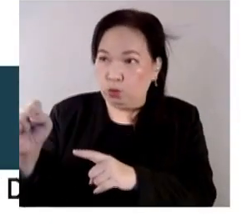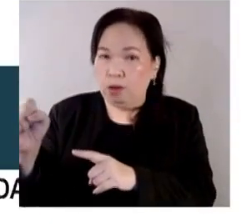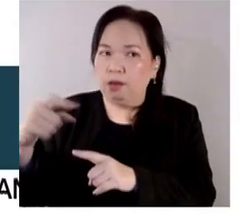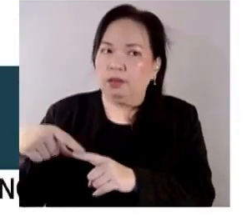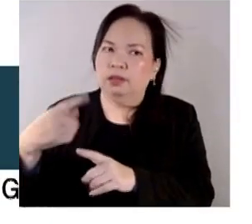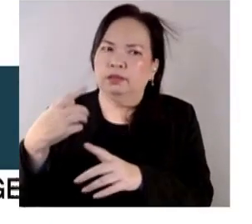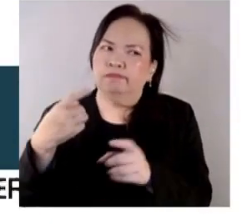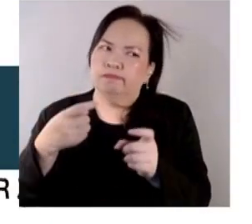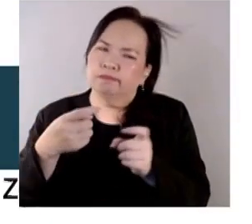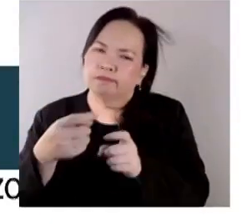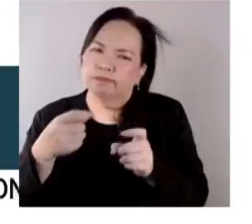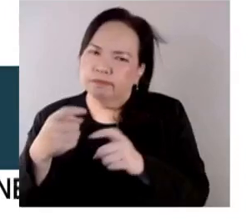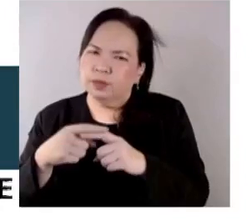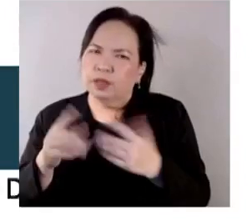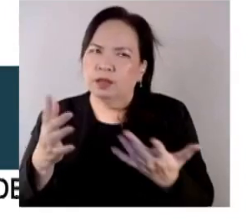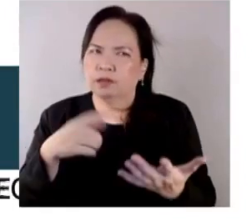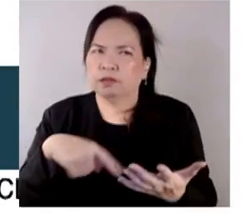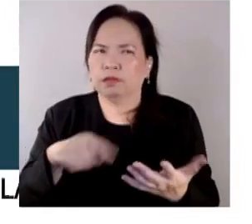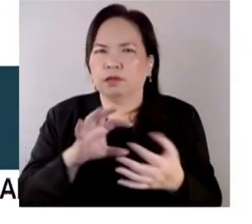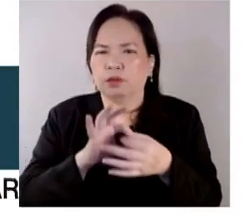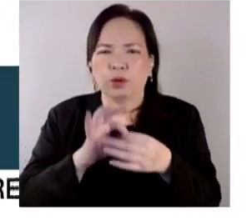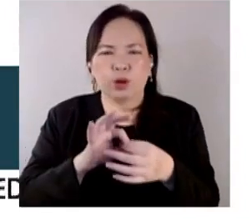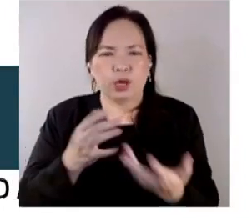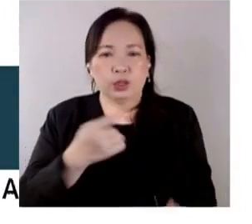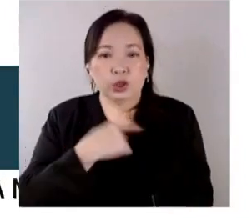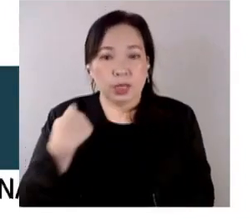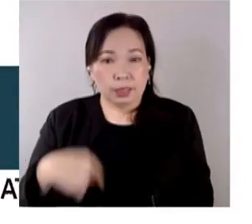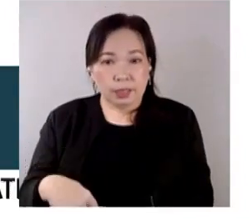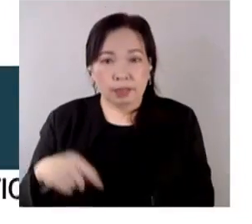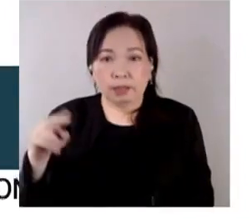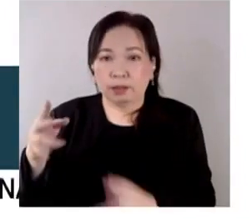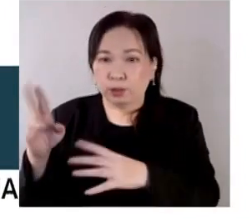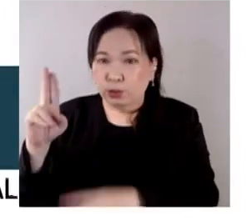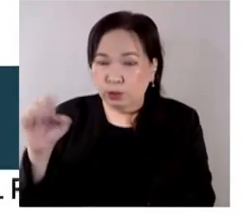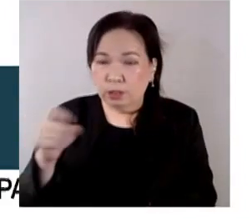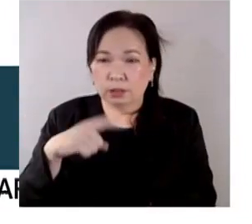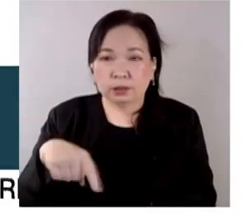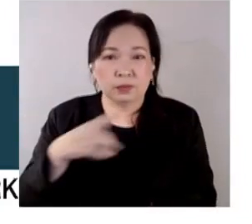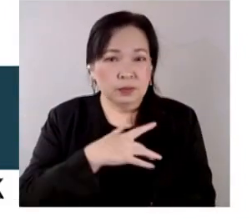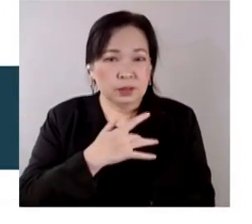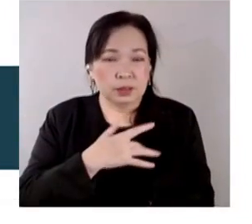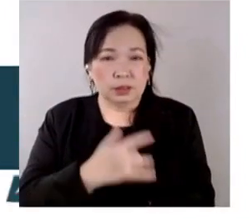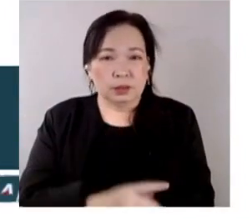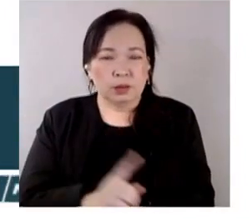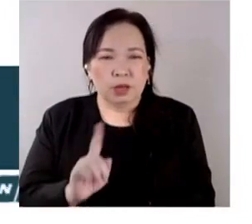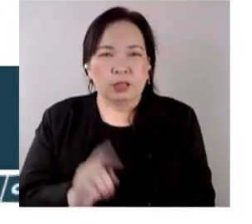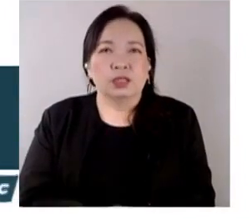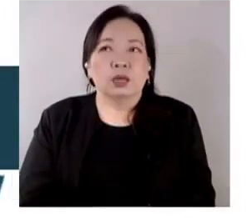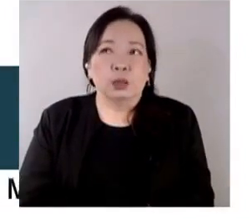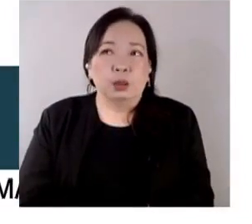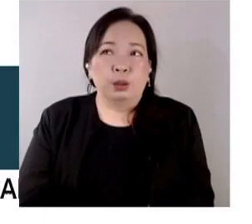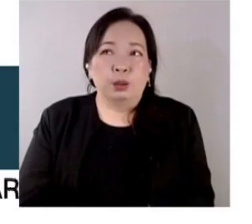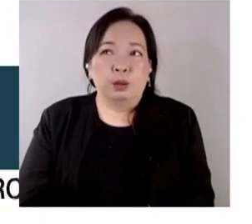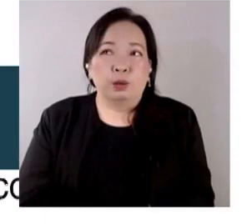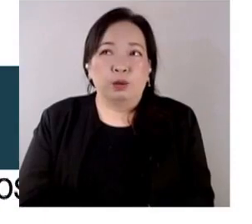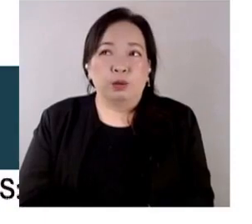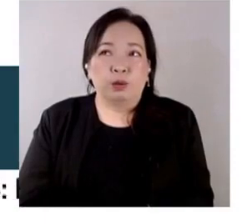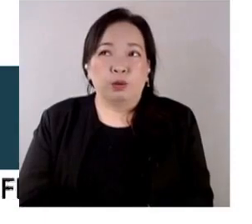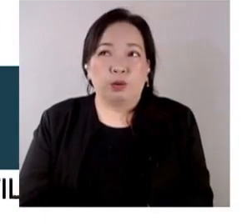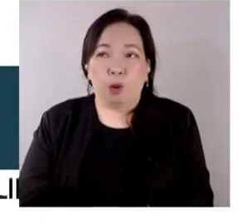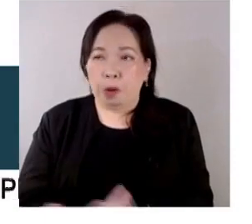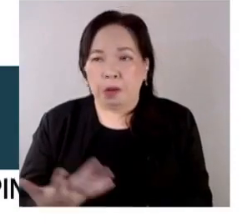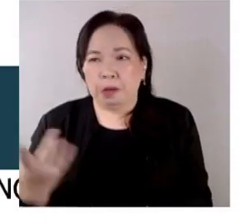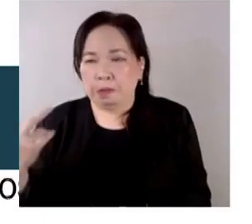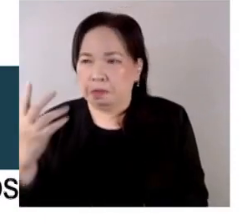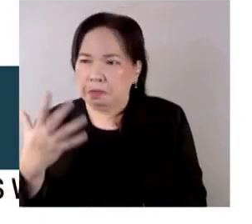China and the U.S., would you say that the odds are stacked up against